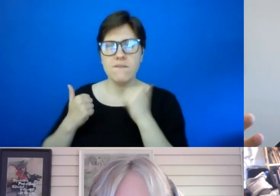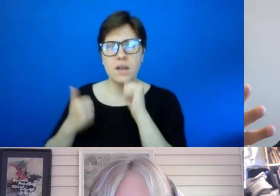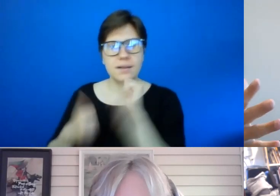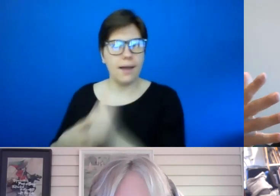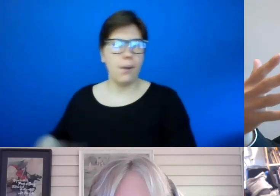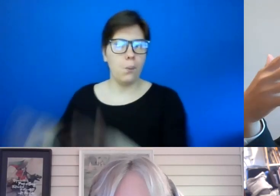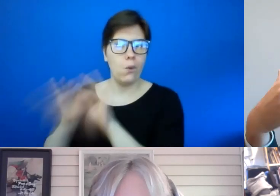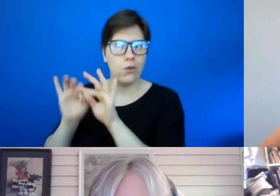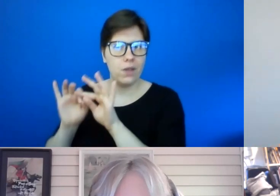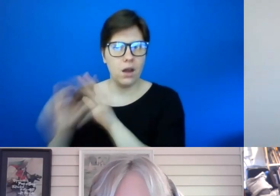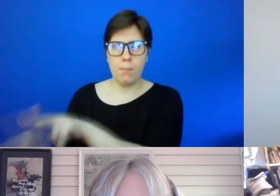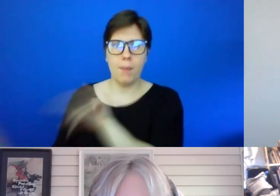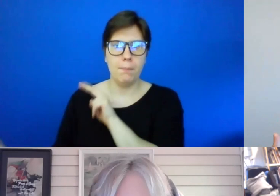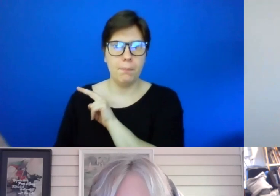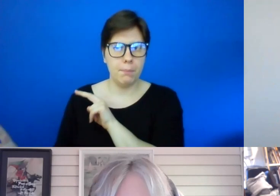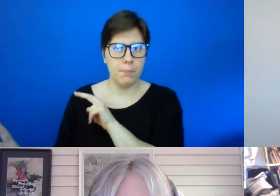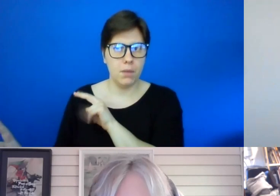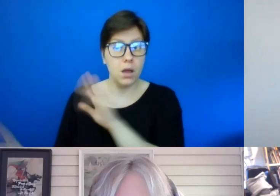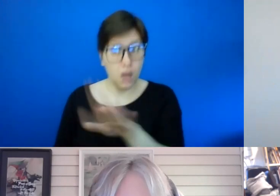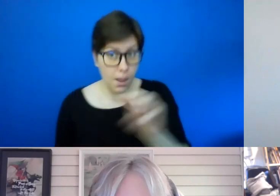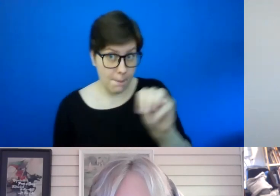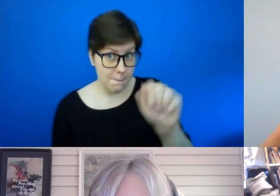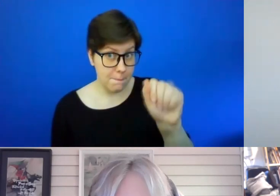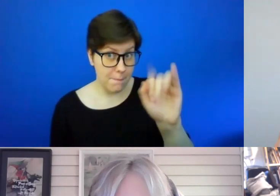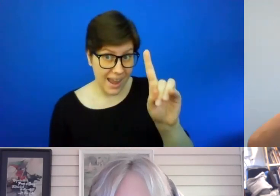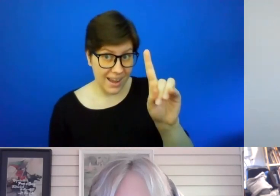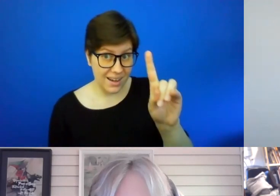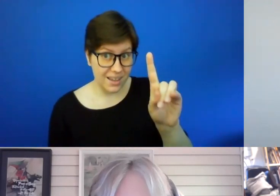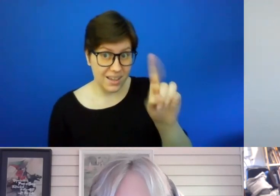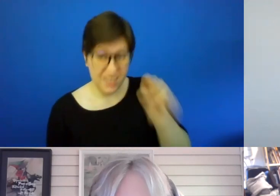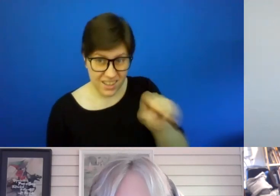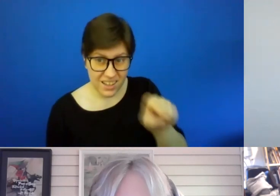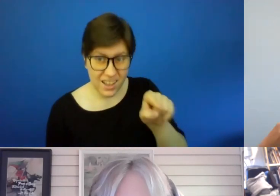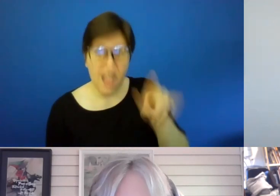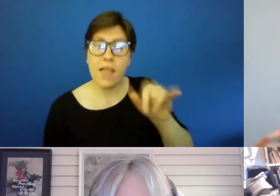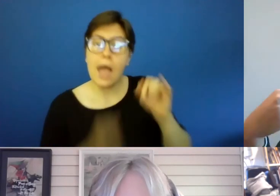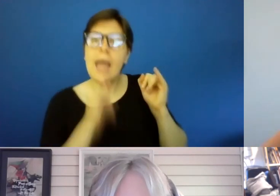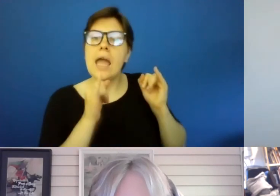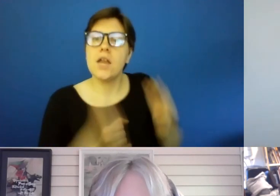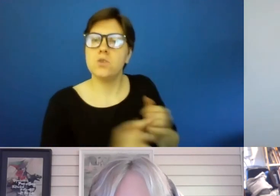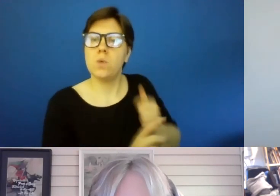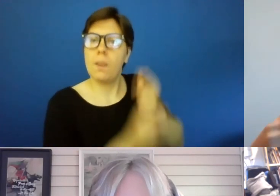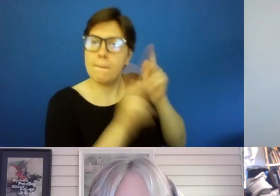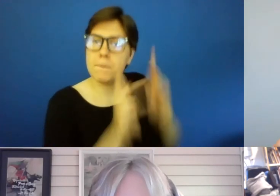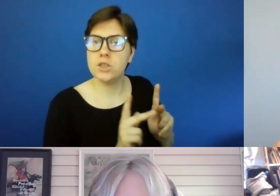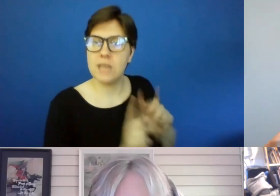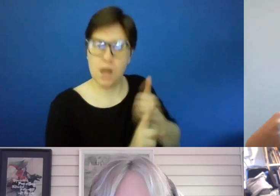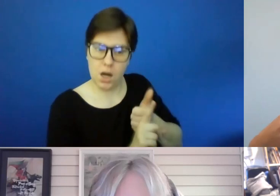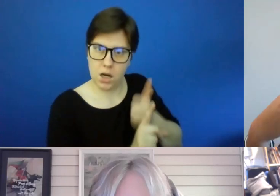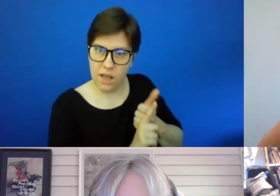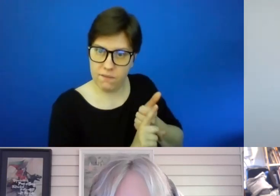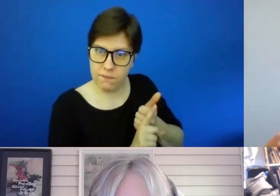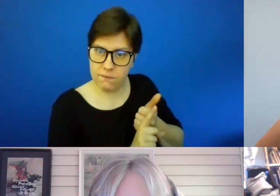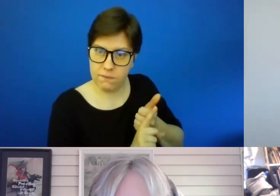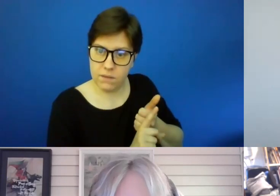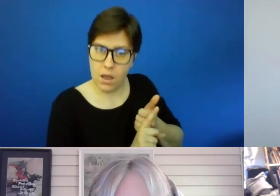living. With MAID, with medical aid in dying, it's the individual herself, the one who